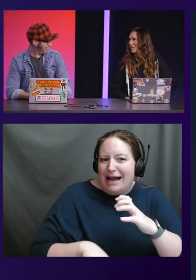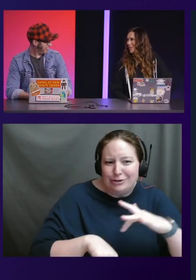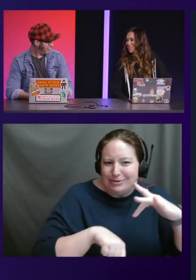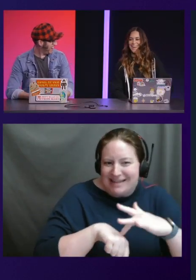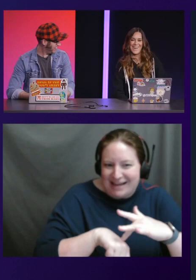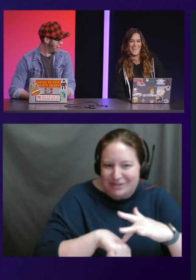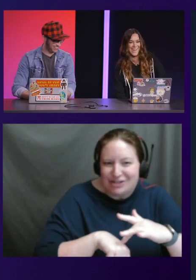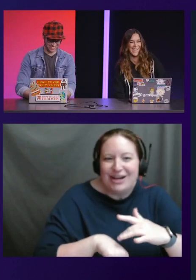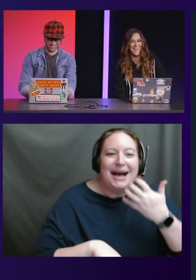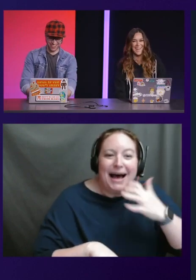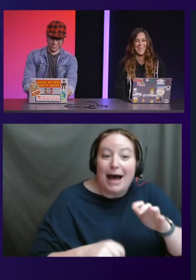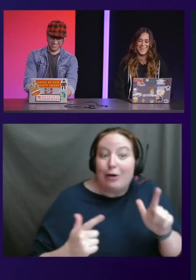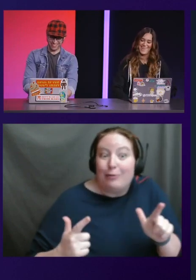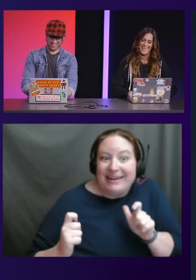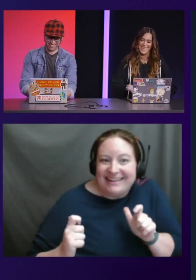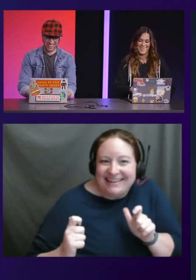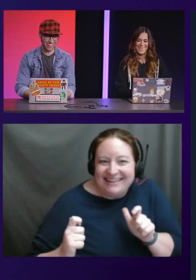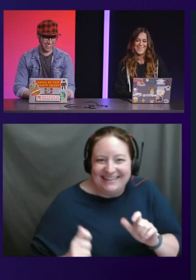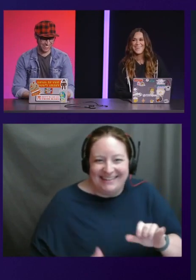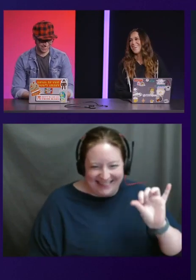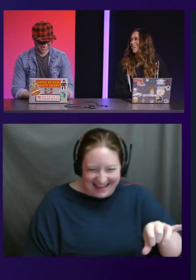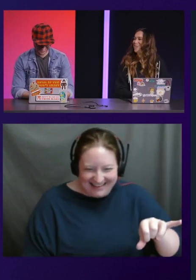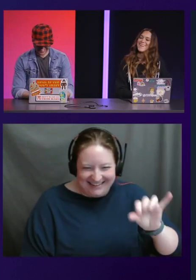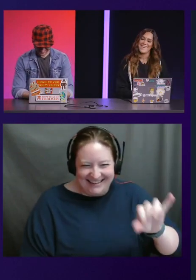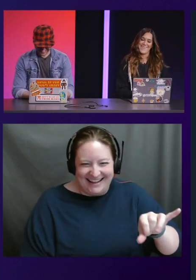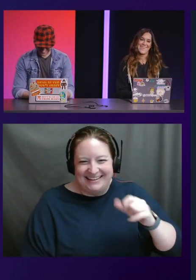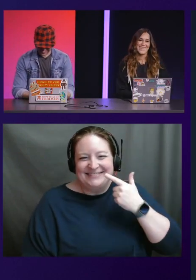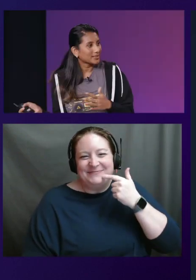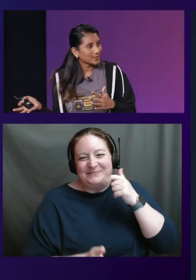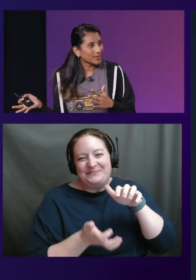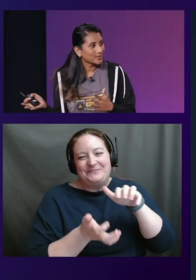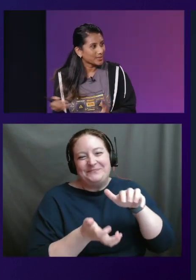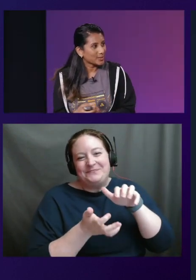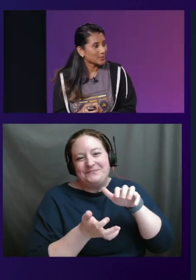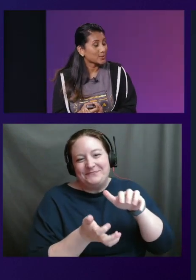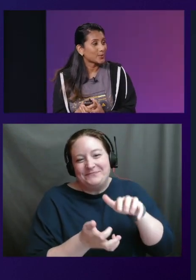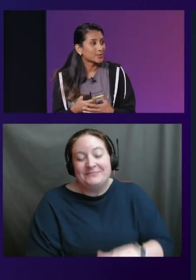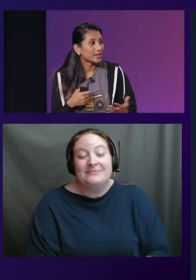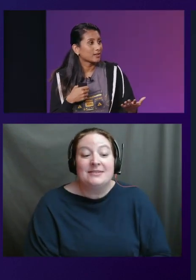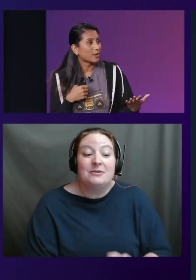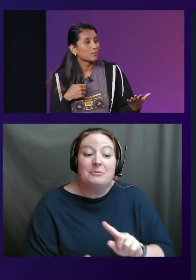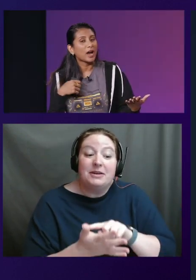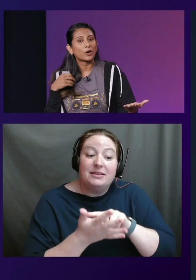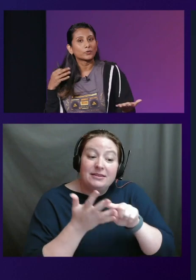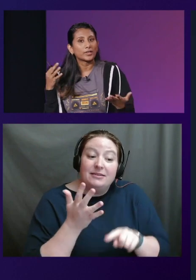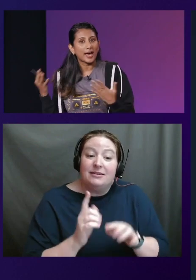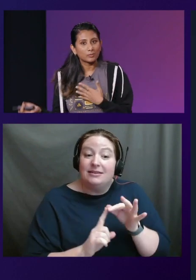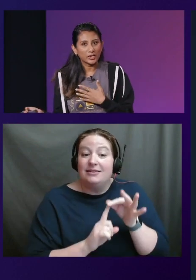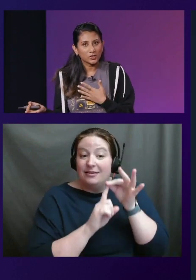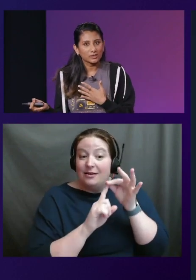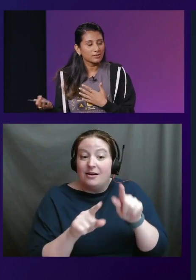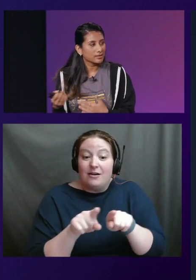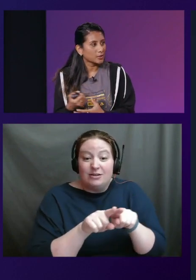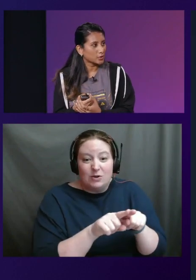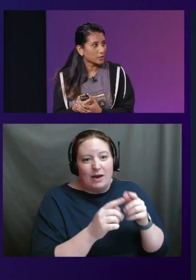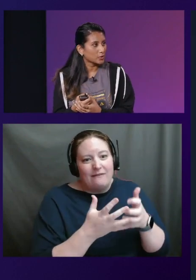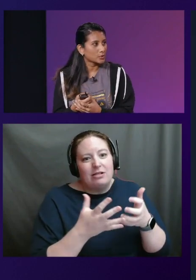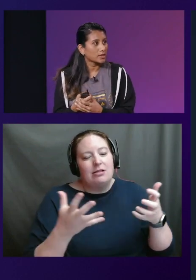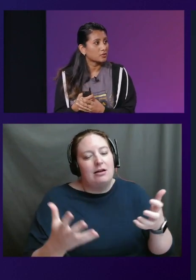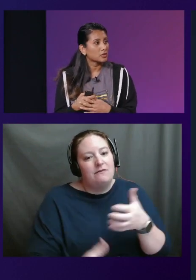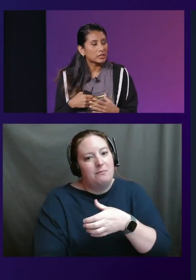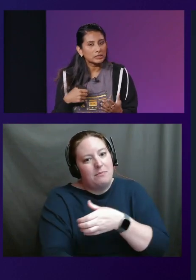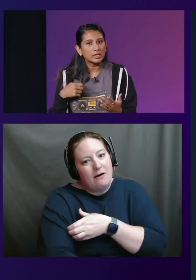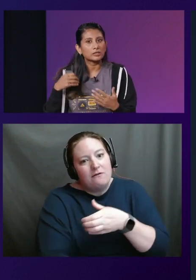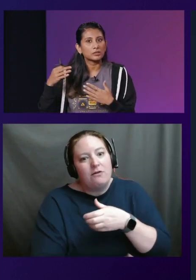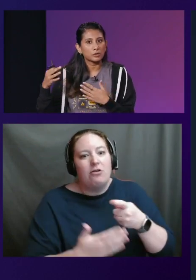That's great. And along with all these other customizations, you also get a lot of powerful animations that you can use